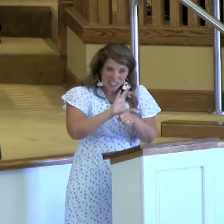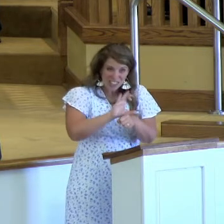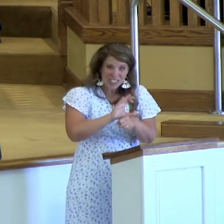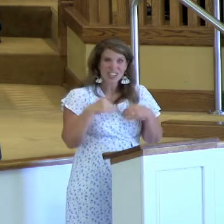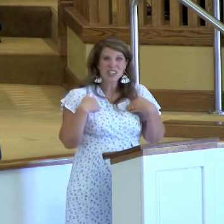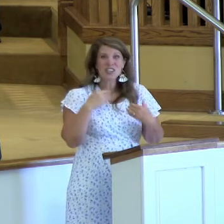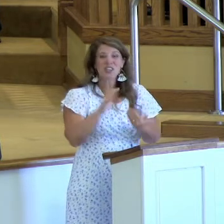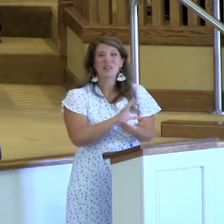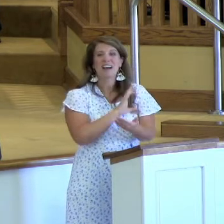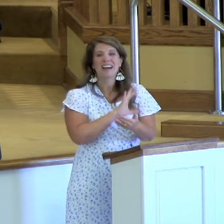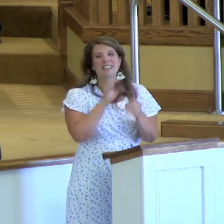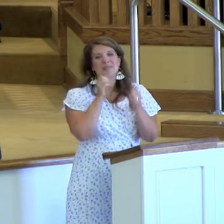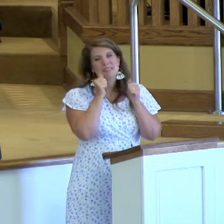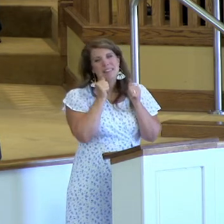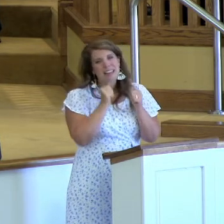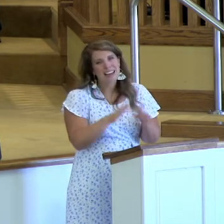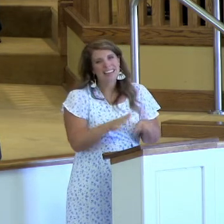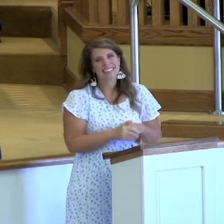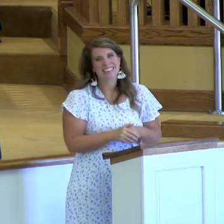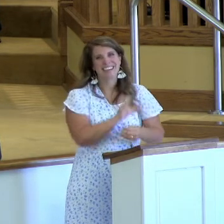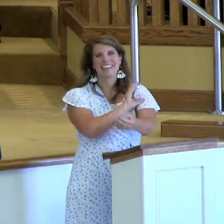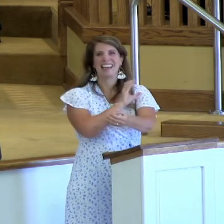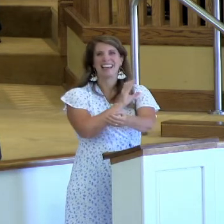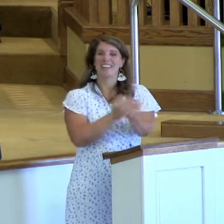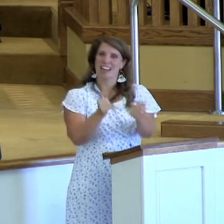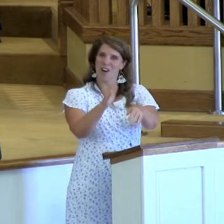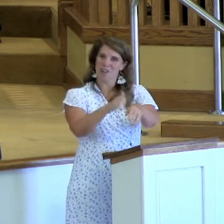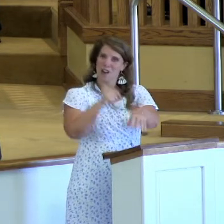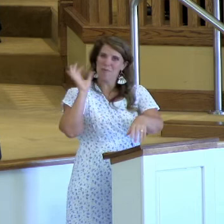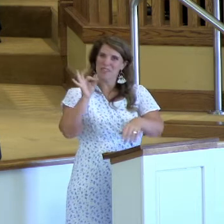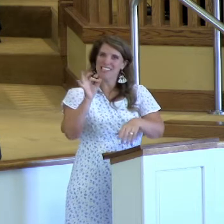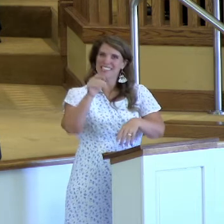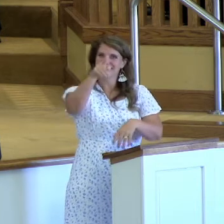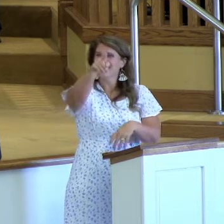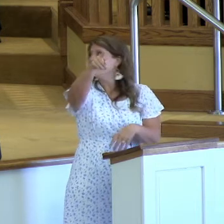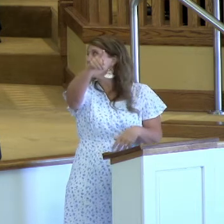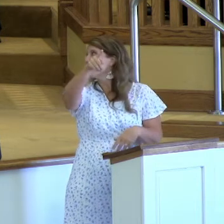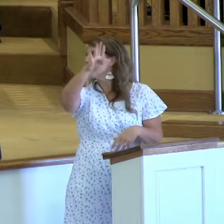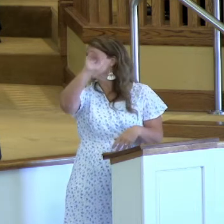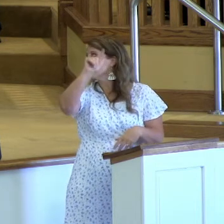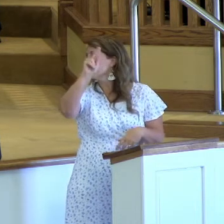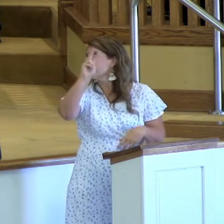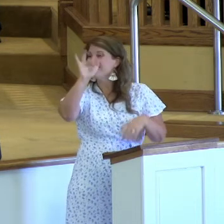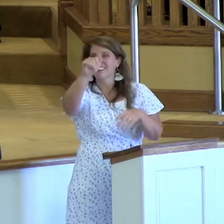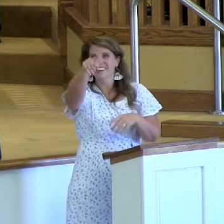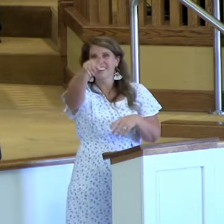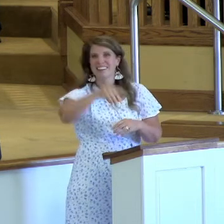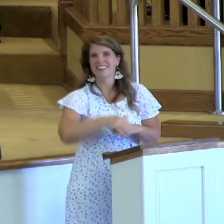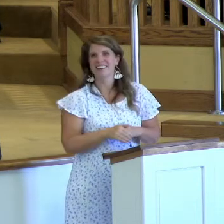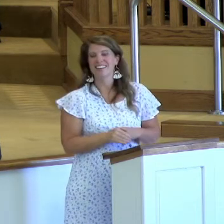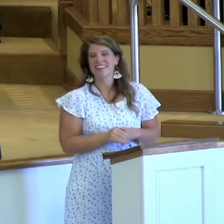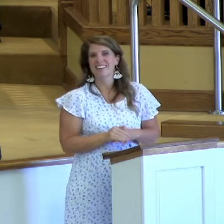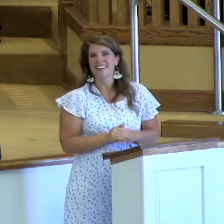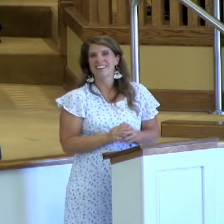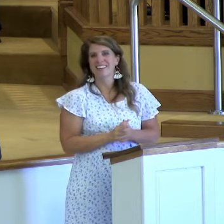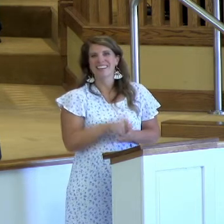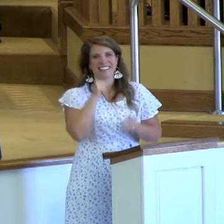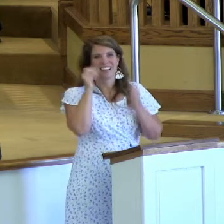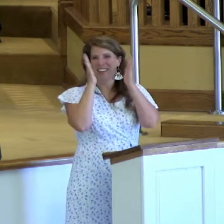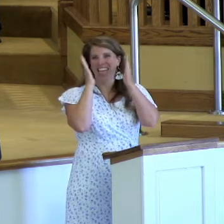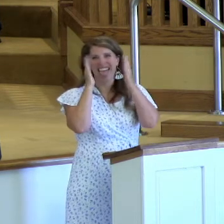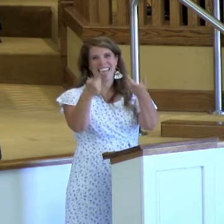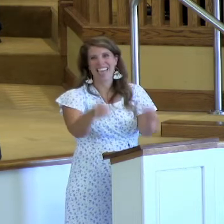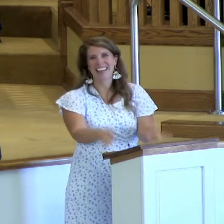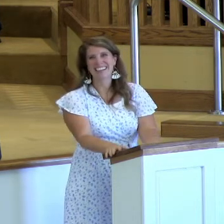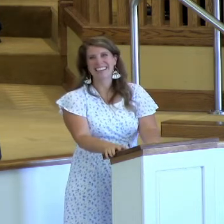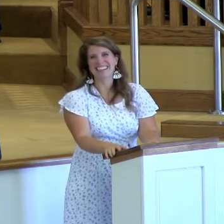choir and singing. What a blessing that is. Of course, Caleb is now called to preach. Where's Caleb? Oh, he's up there in the balcony. Okay, yeah, he's not even paying